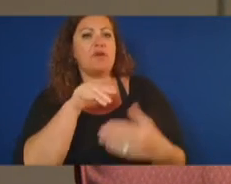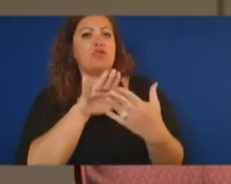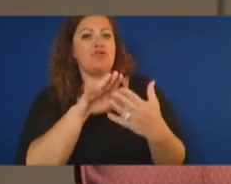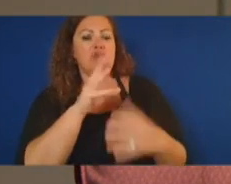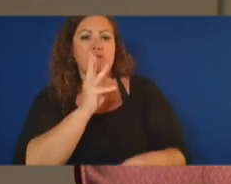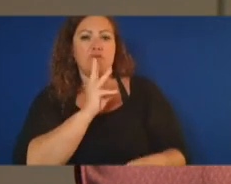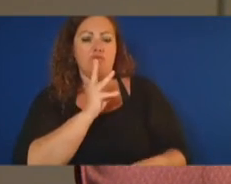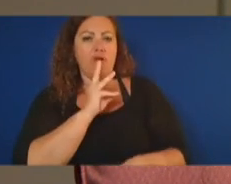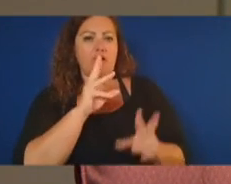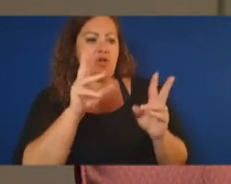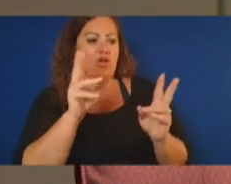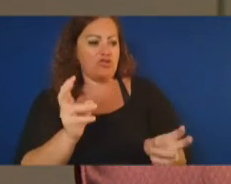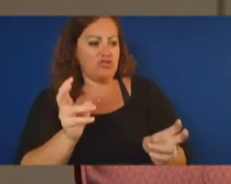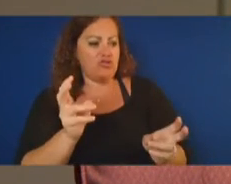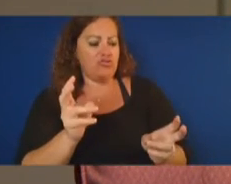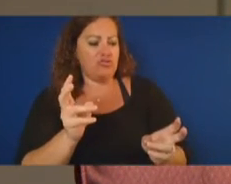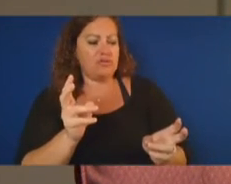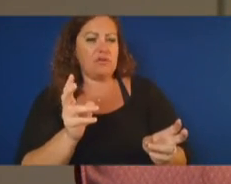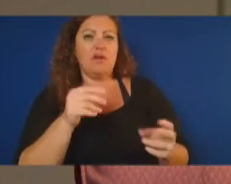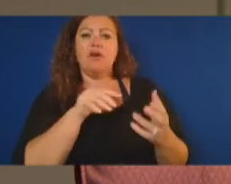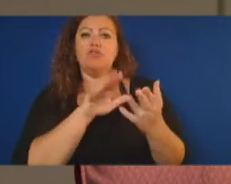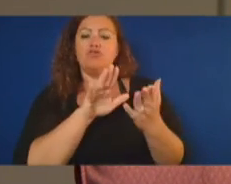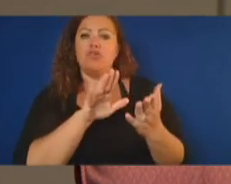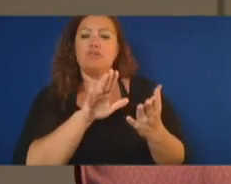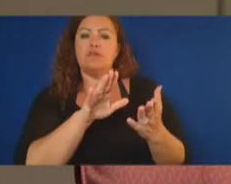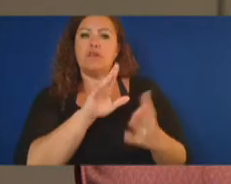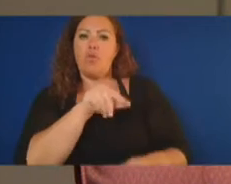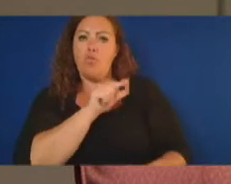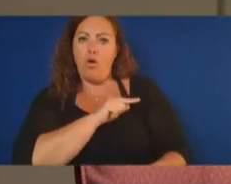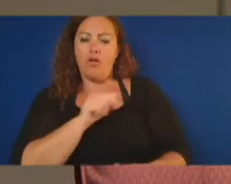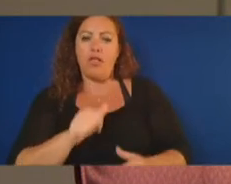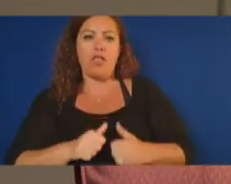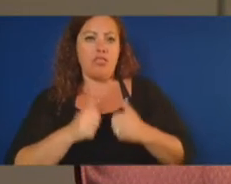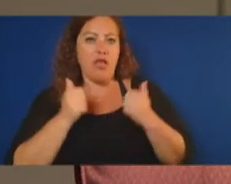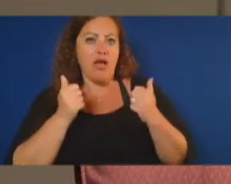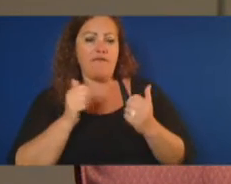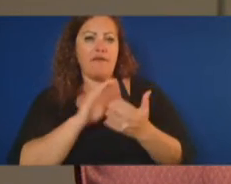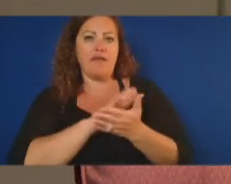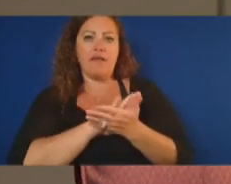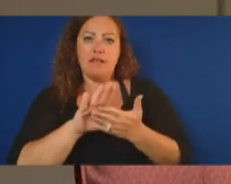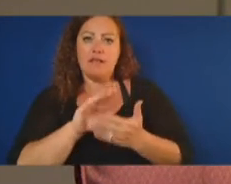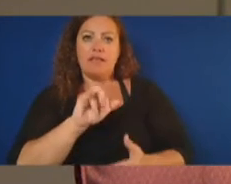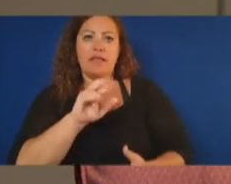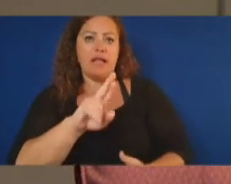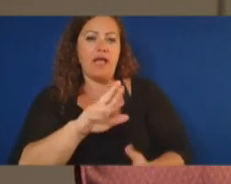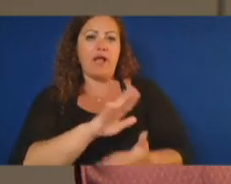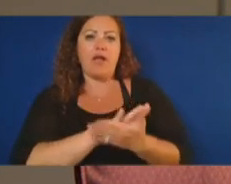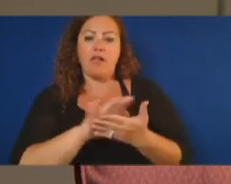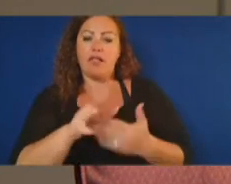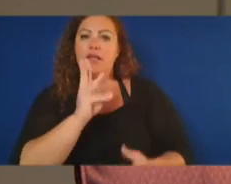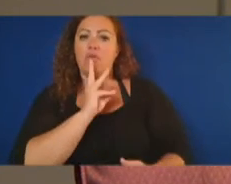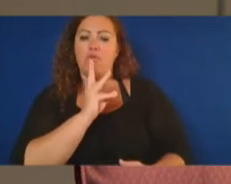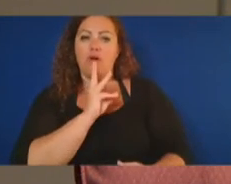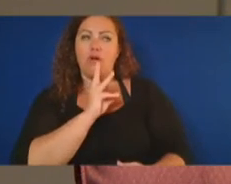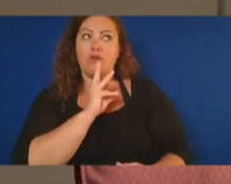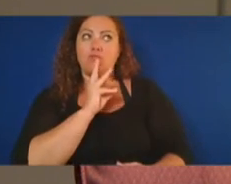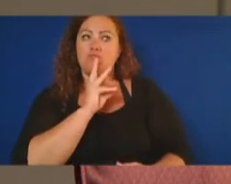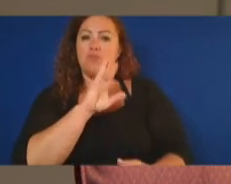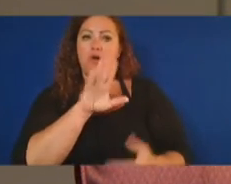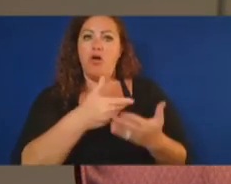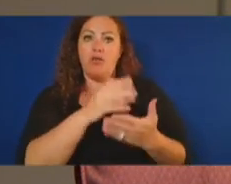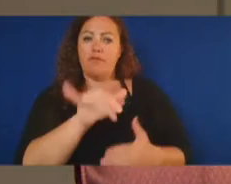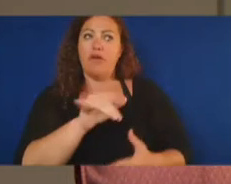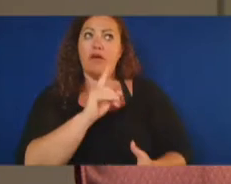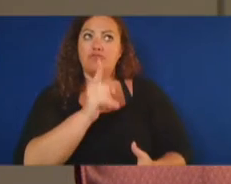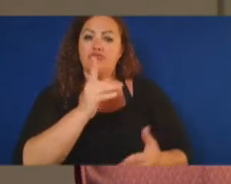issues uh addressing quality of life are clean air clean water all of those are valid concerns